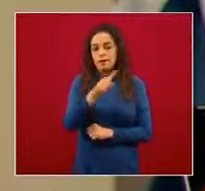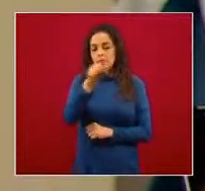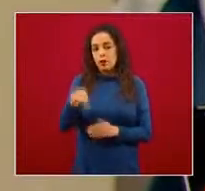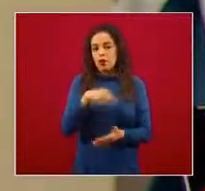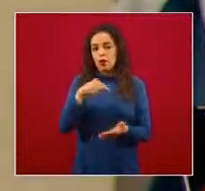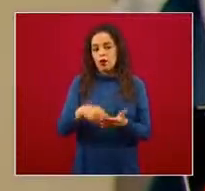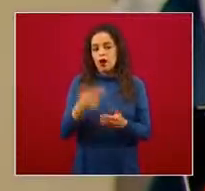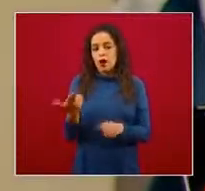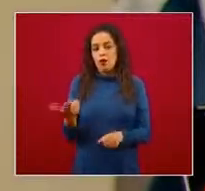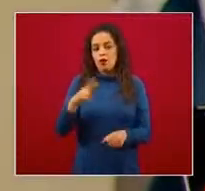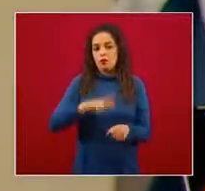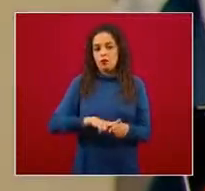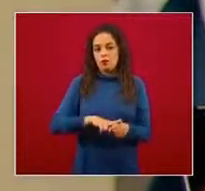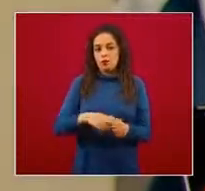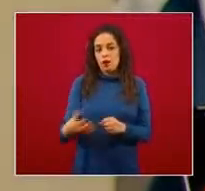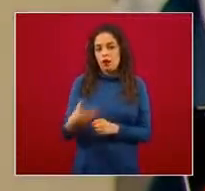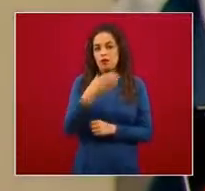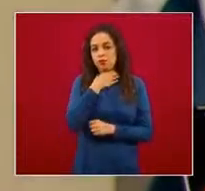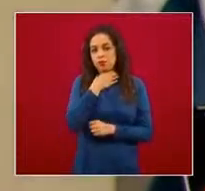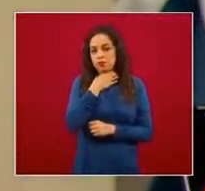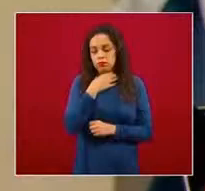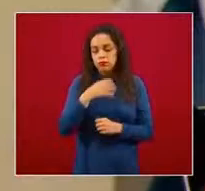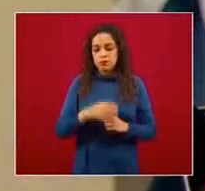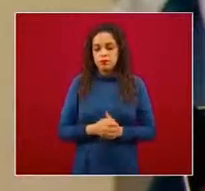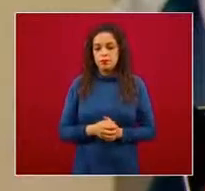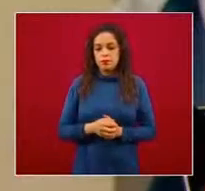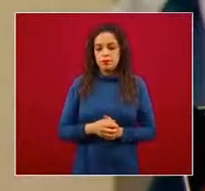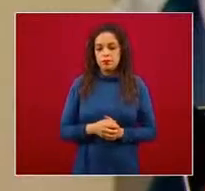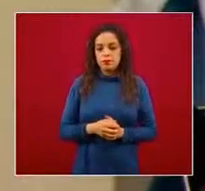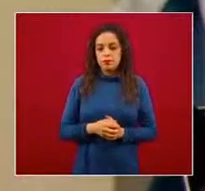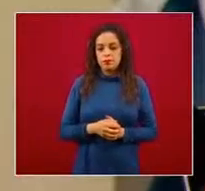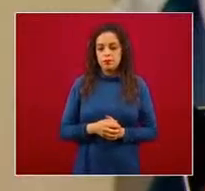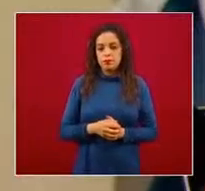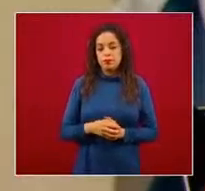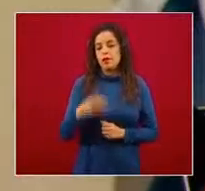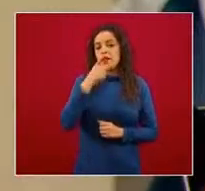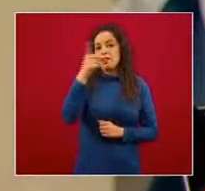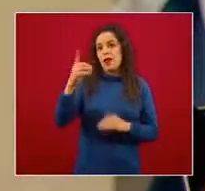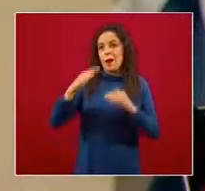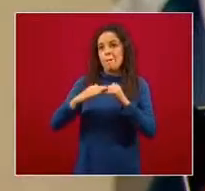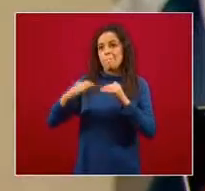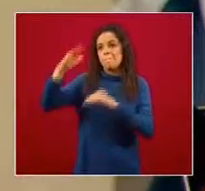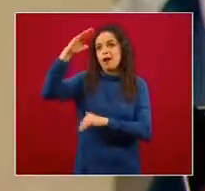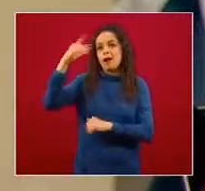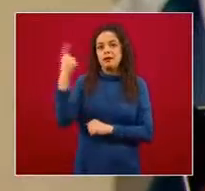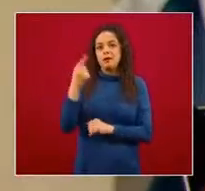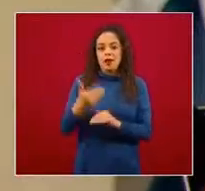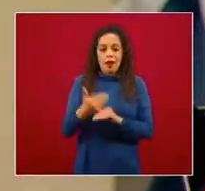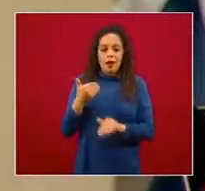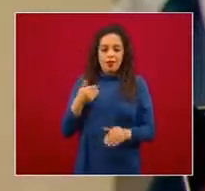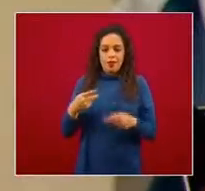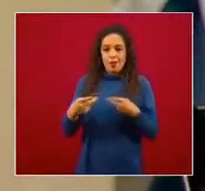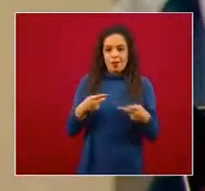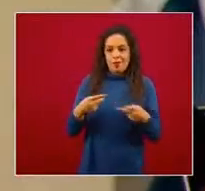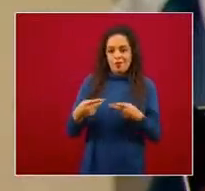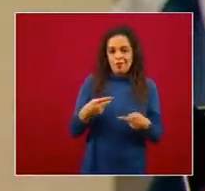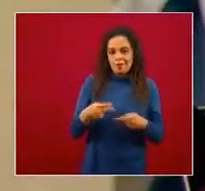that went higher in hospital availability, and they were much more higher than our